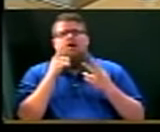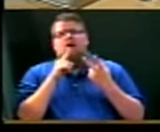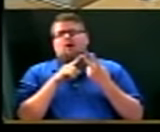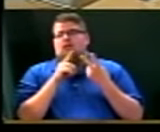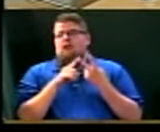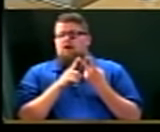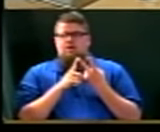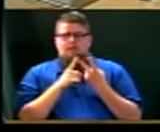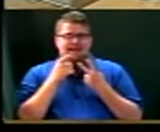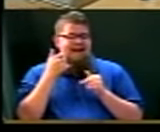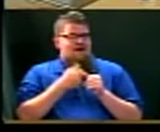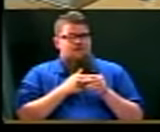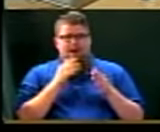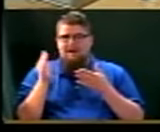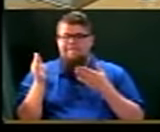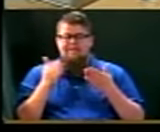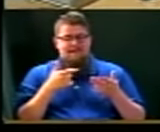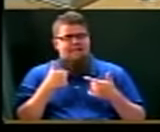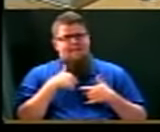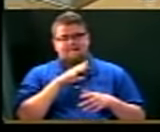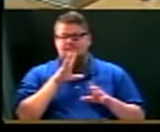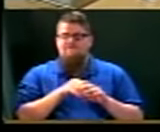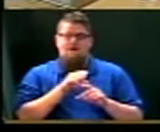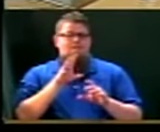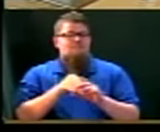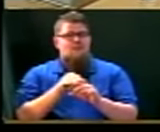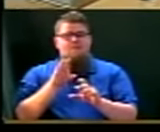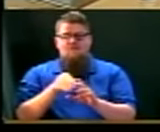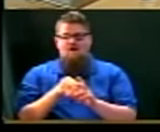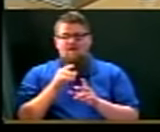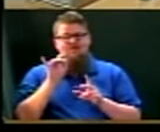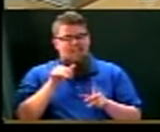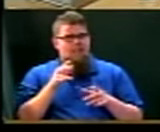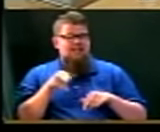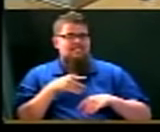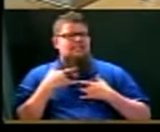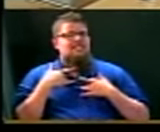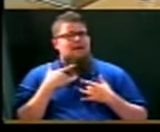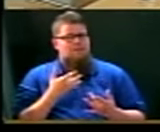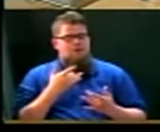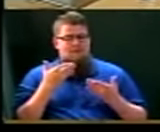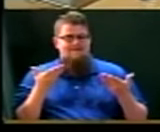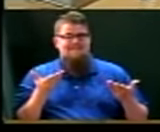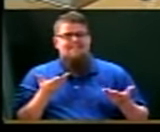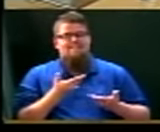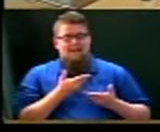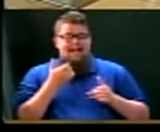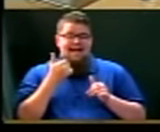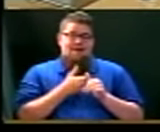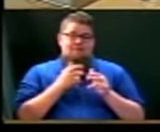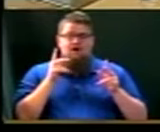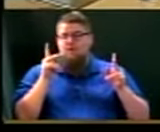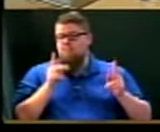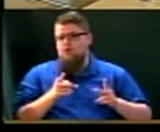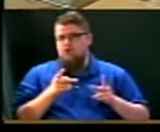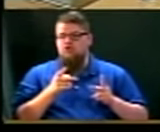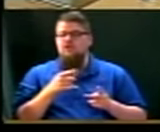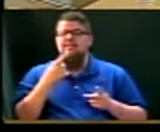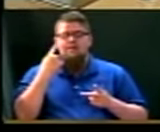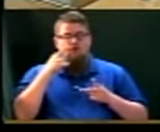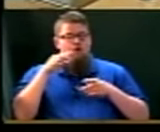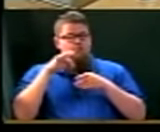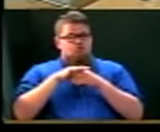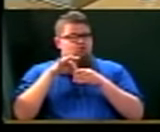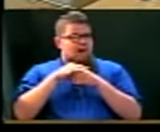every plan I've been involved in, it was customary to invite every person running for political